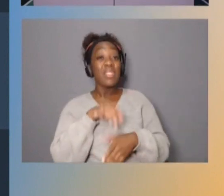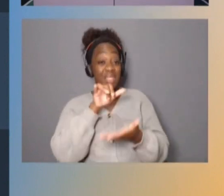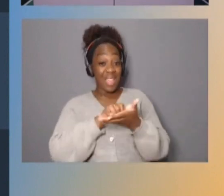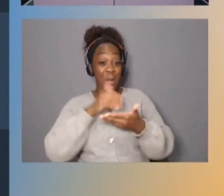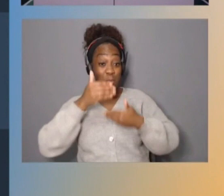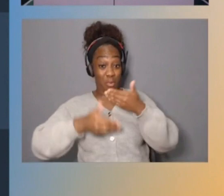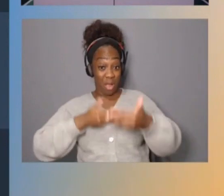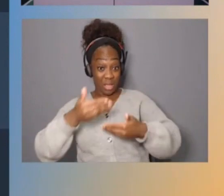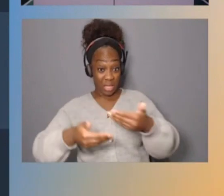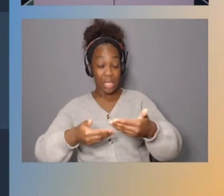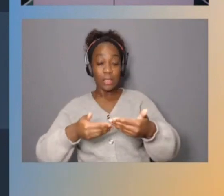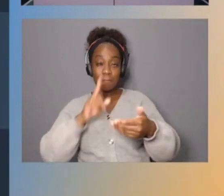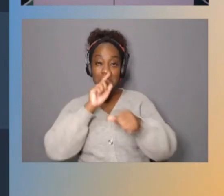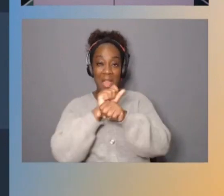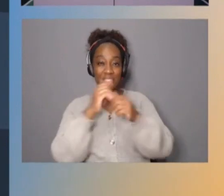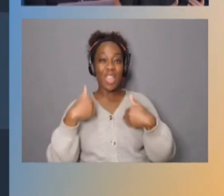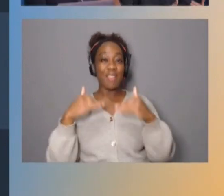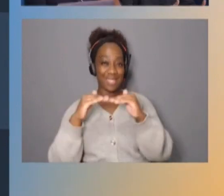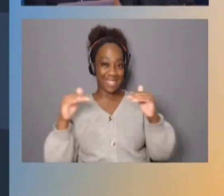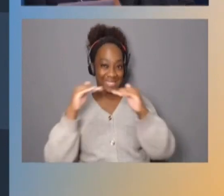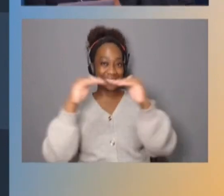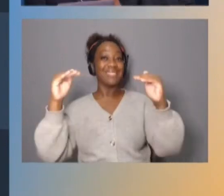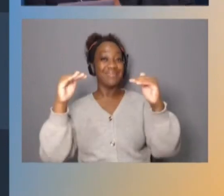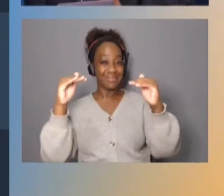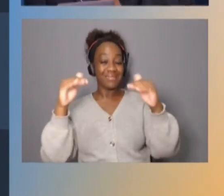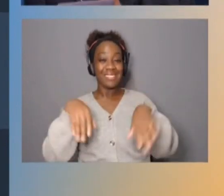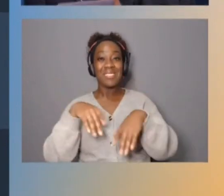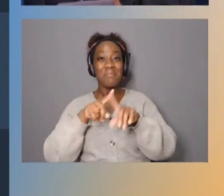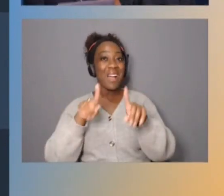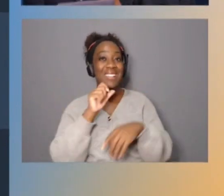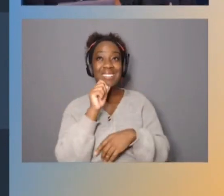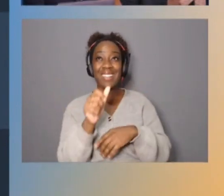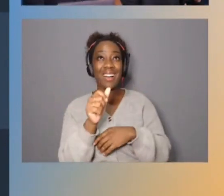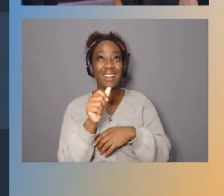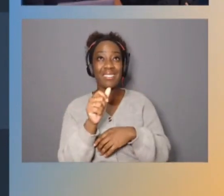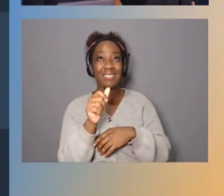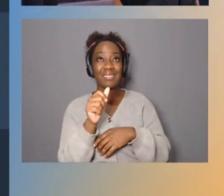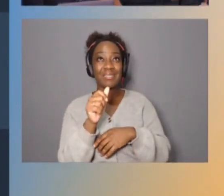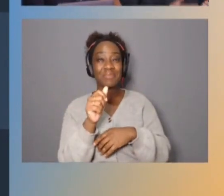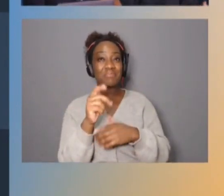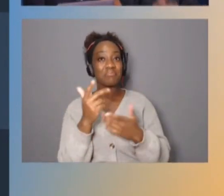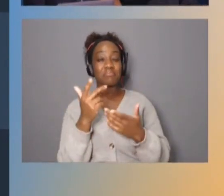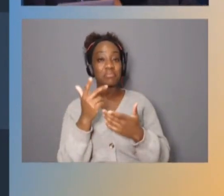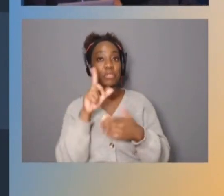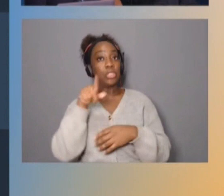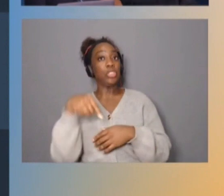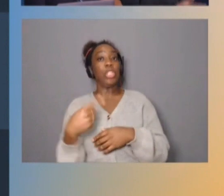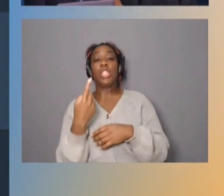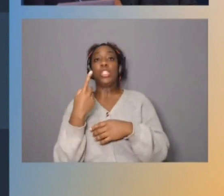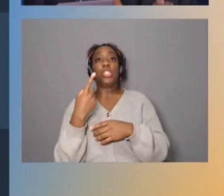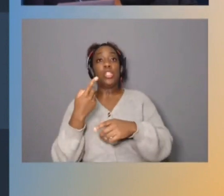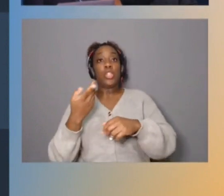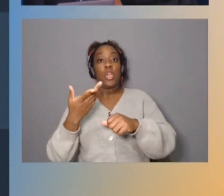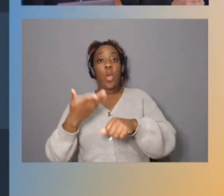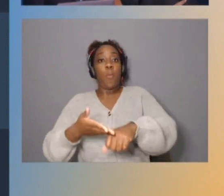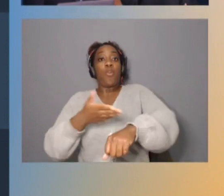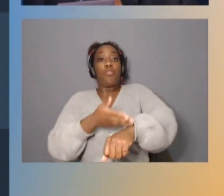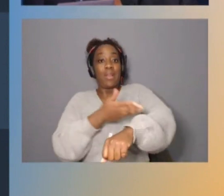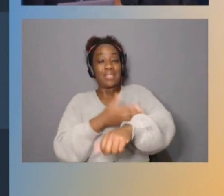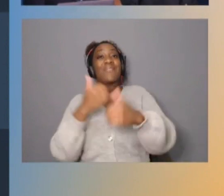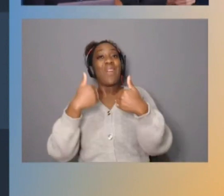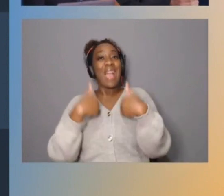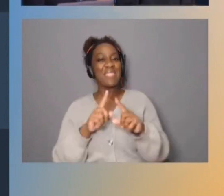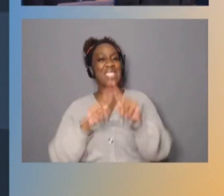right, or different phases. And in fact, they are not like just progressive. There is actually iterations, and during the process, you actually go back as